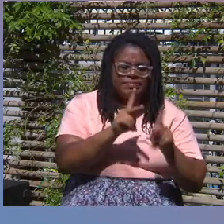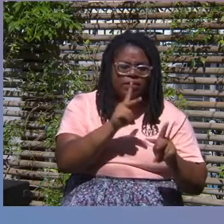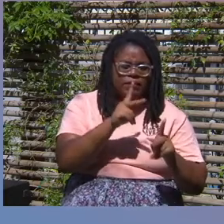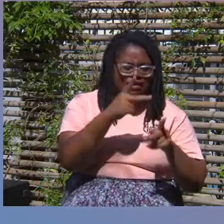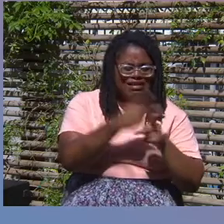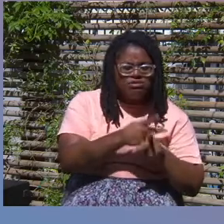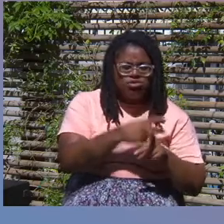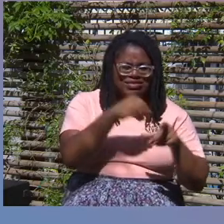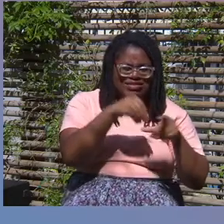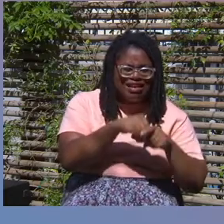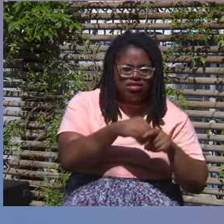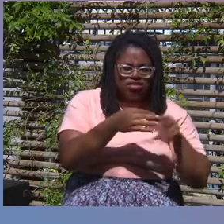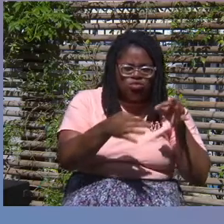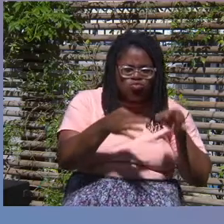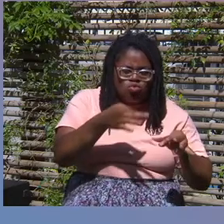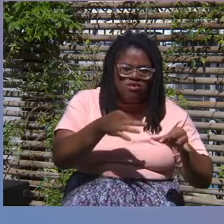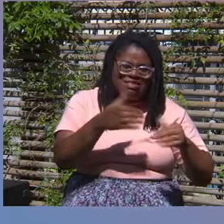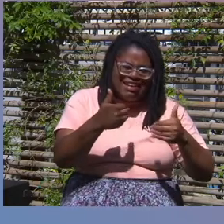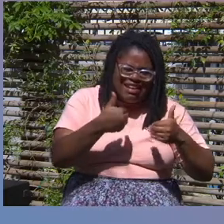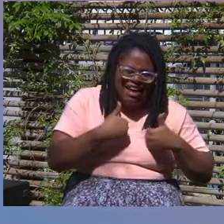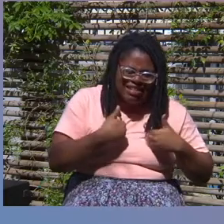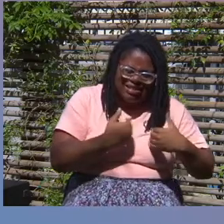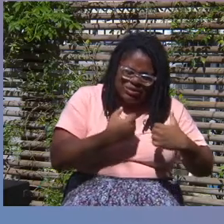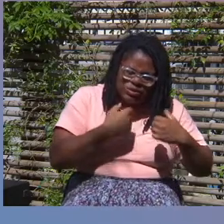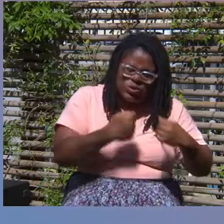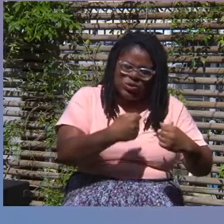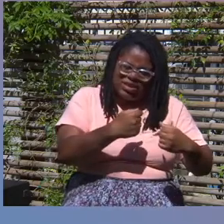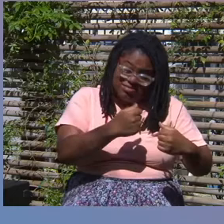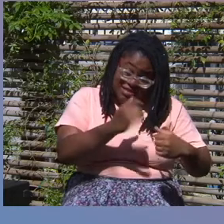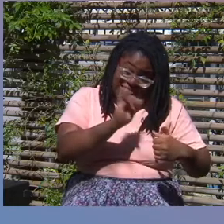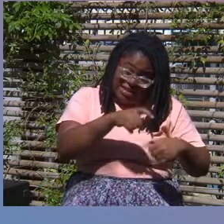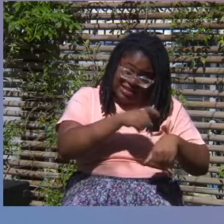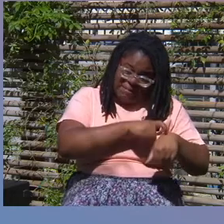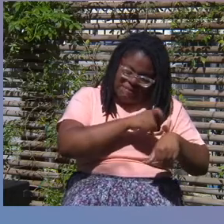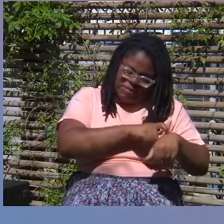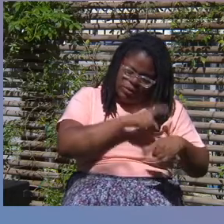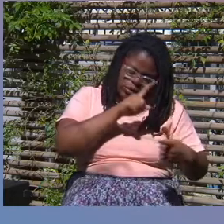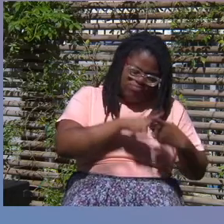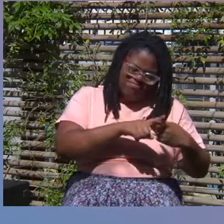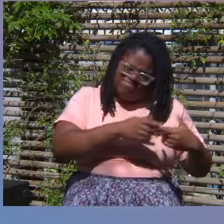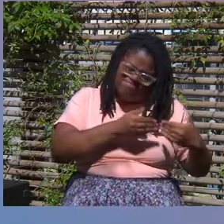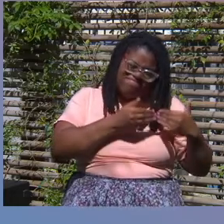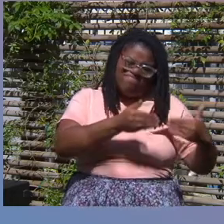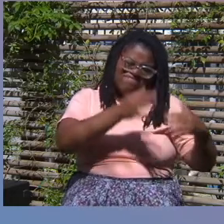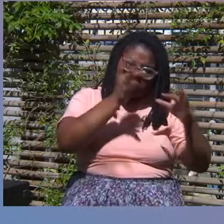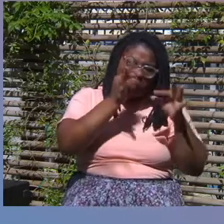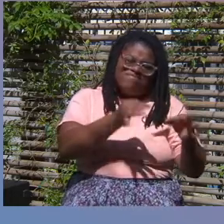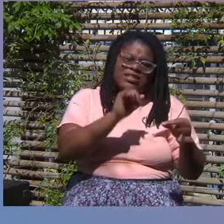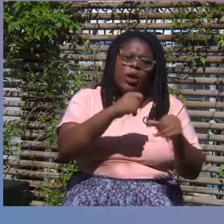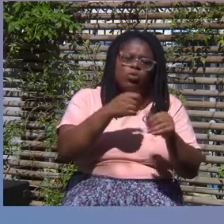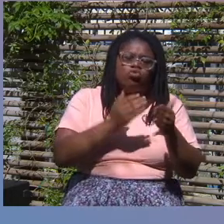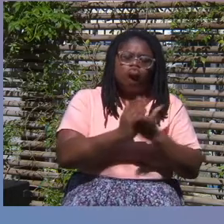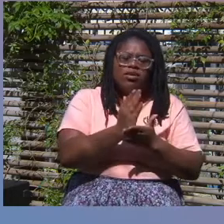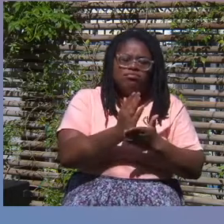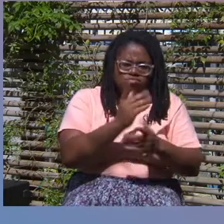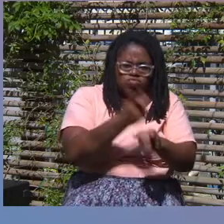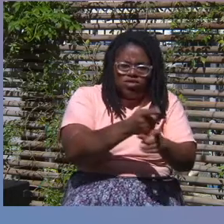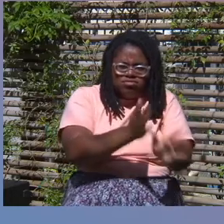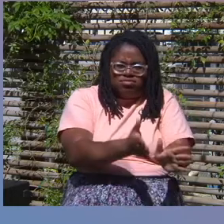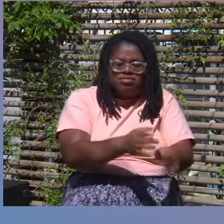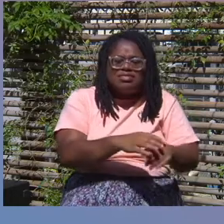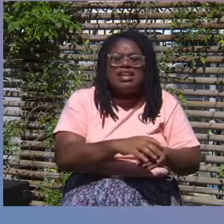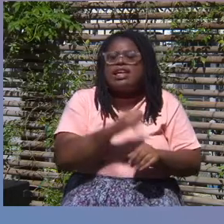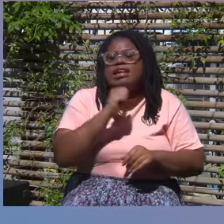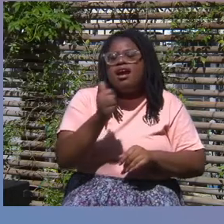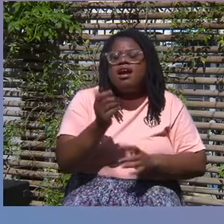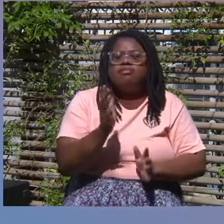Supreme Court who had the courage at that time to do a decision that was right.